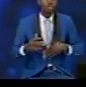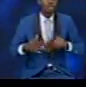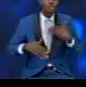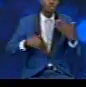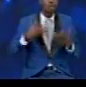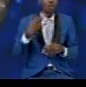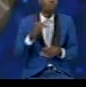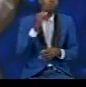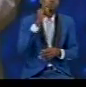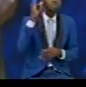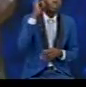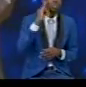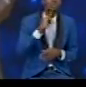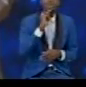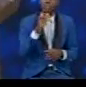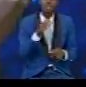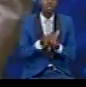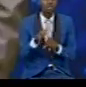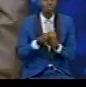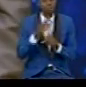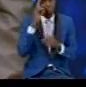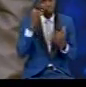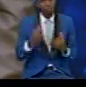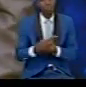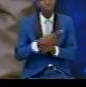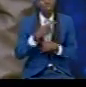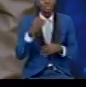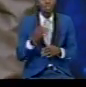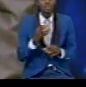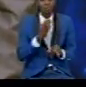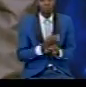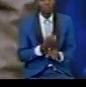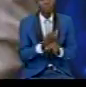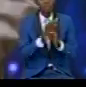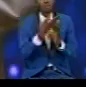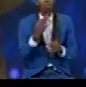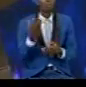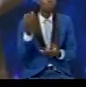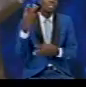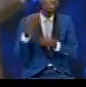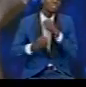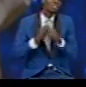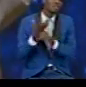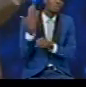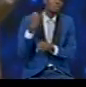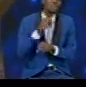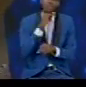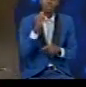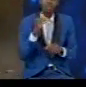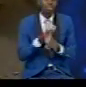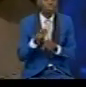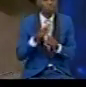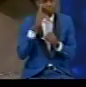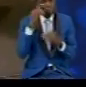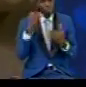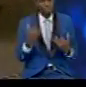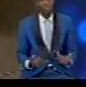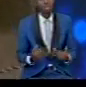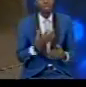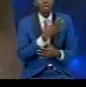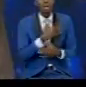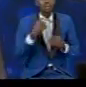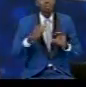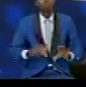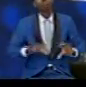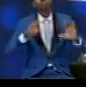yesterday is not enough for today. The faithfulness of yesteryears, that's not enough for today. And the commitment